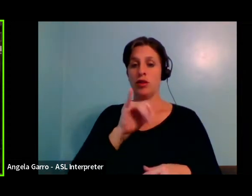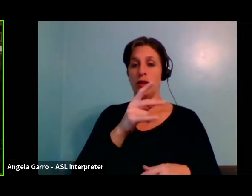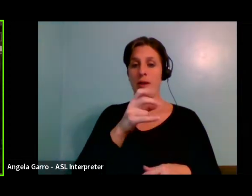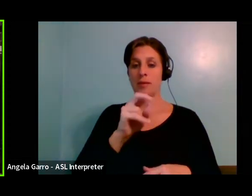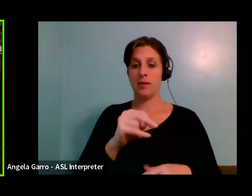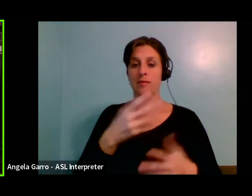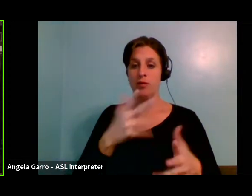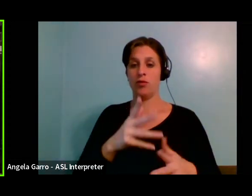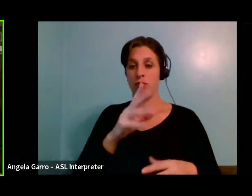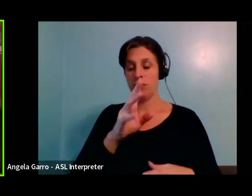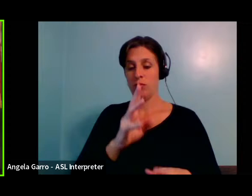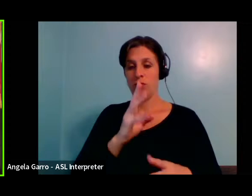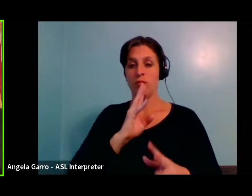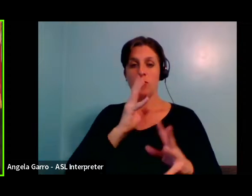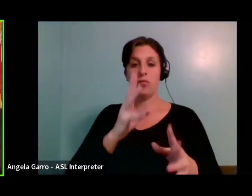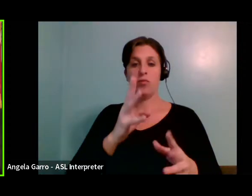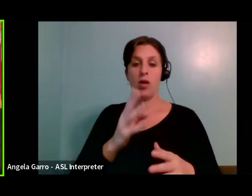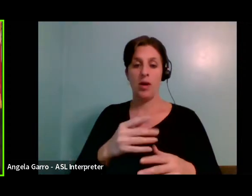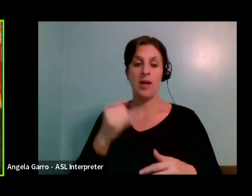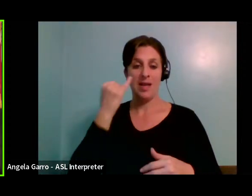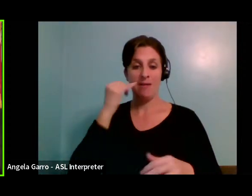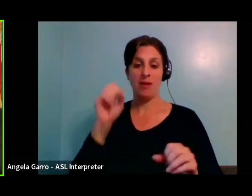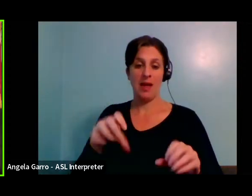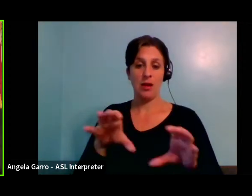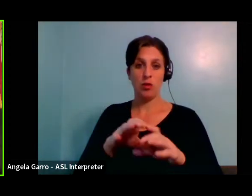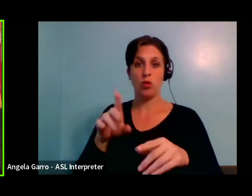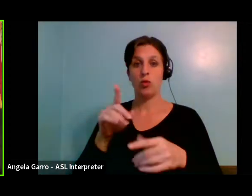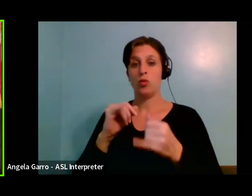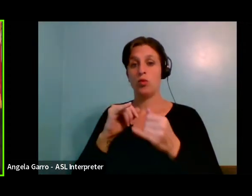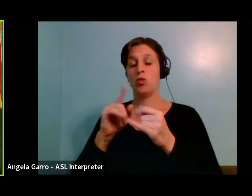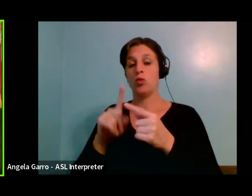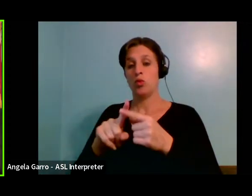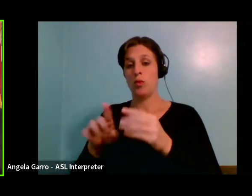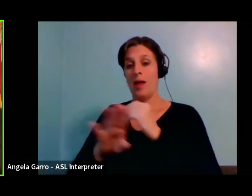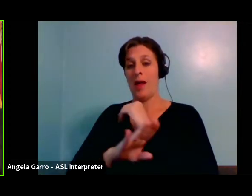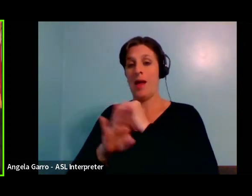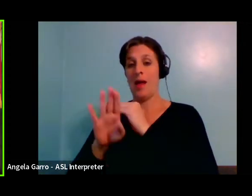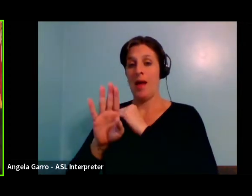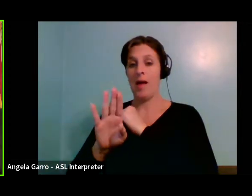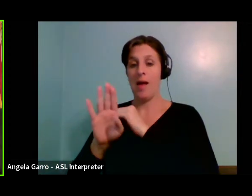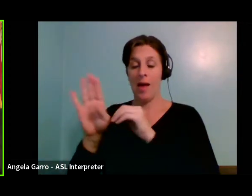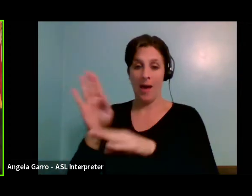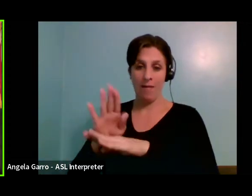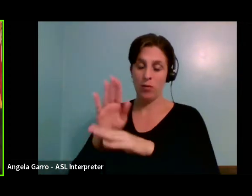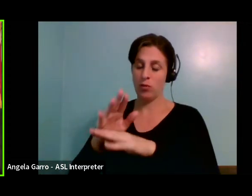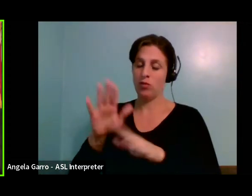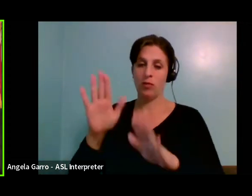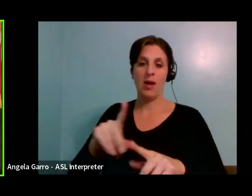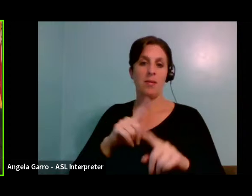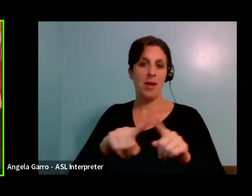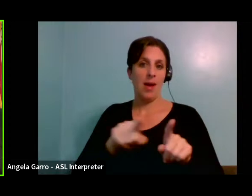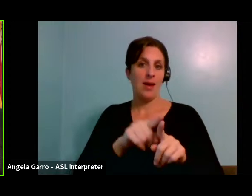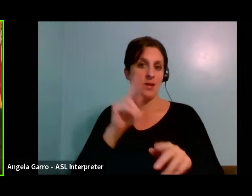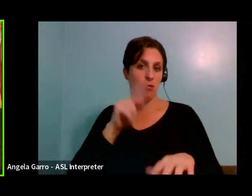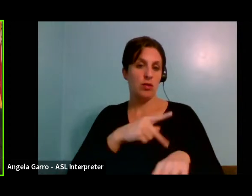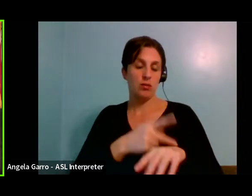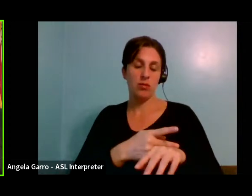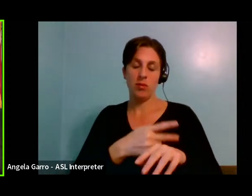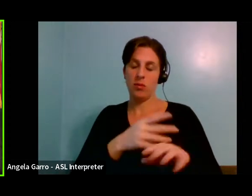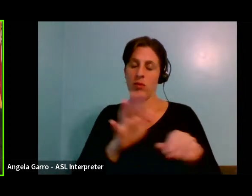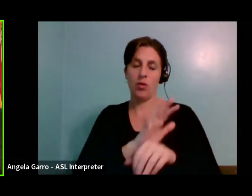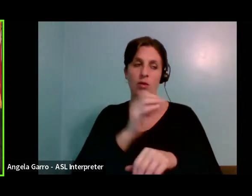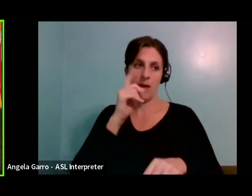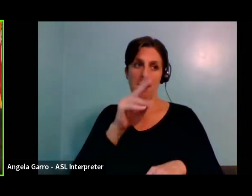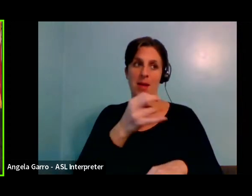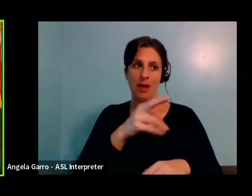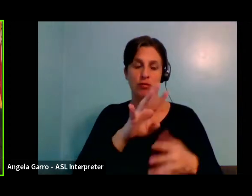that up, because I think if you could do it towards the afternoon, it'd be great. But I do, as a principal, totally understand master schedules are hard, and